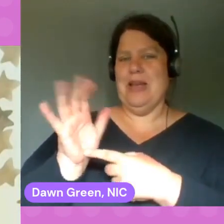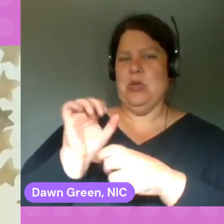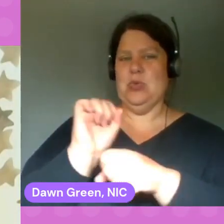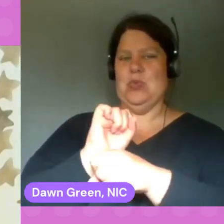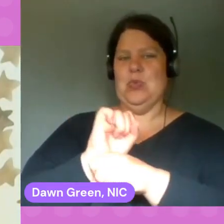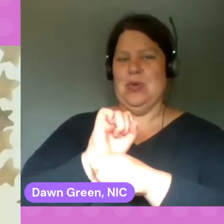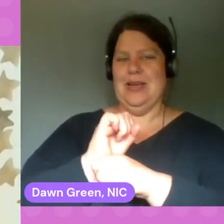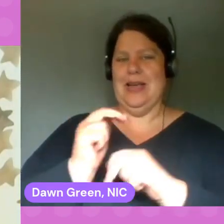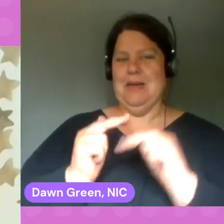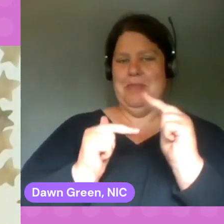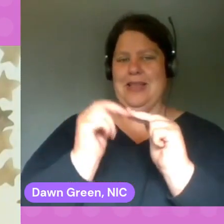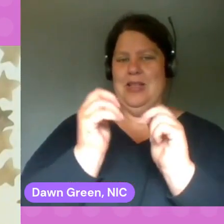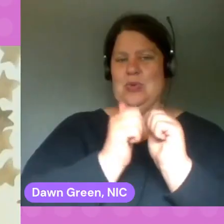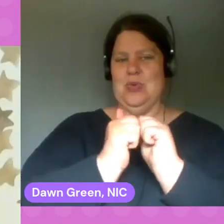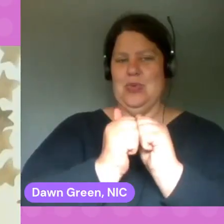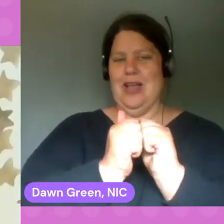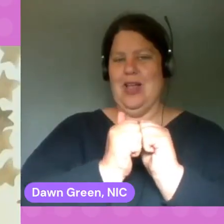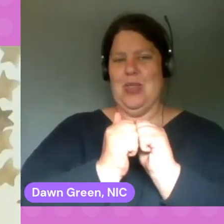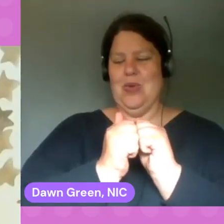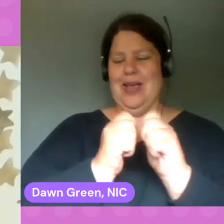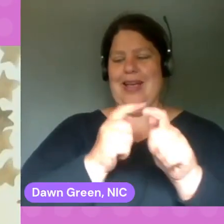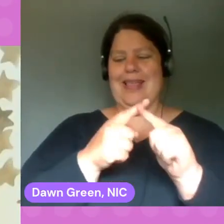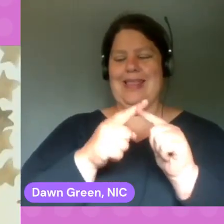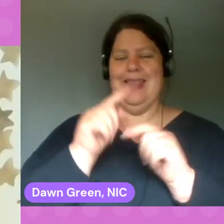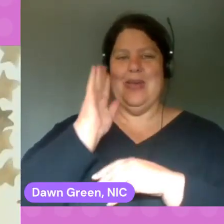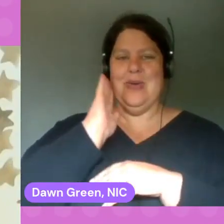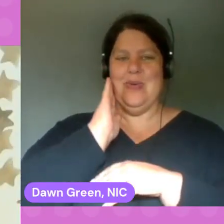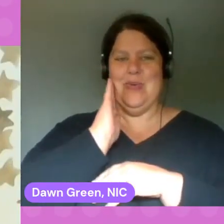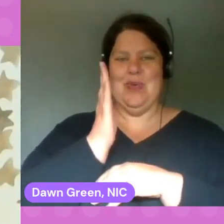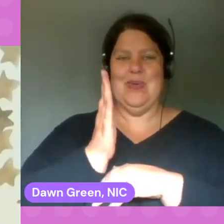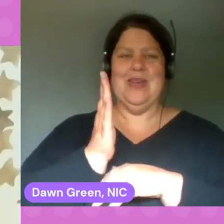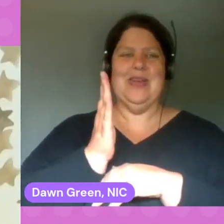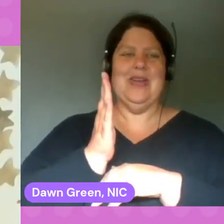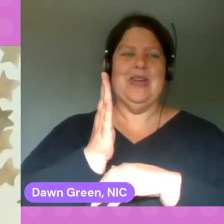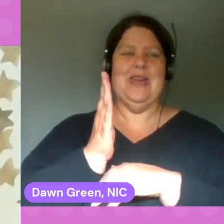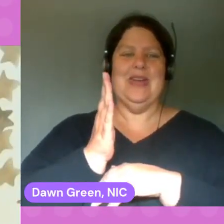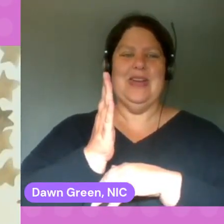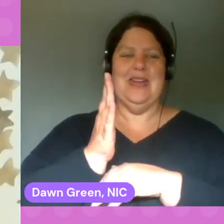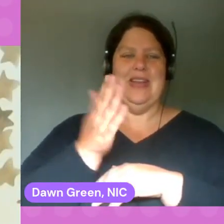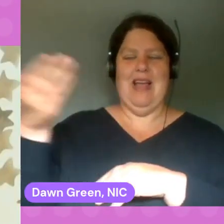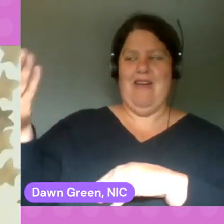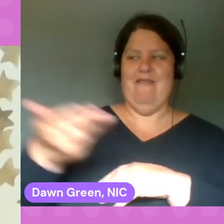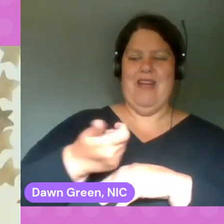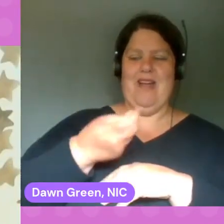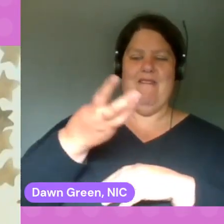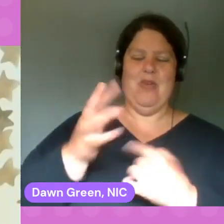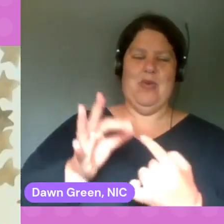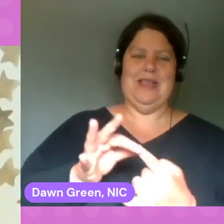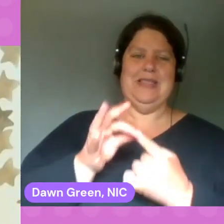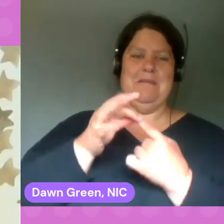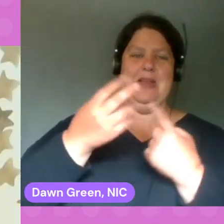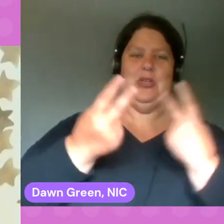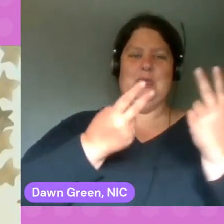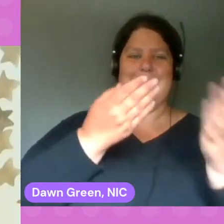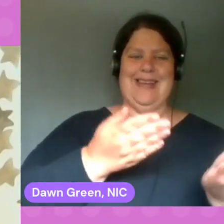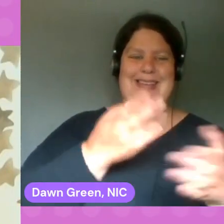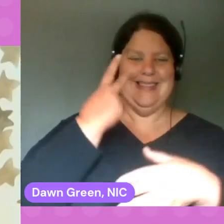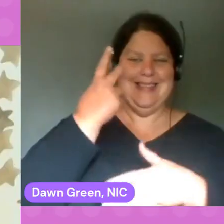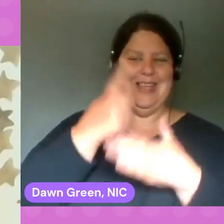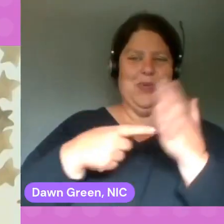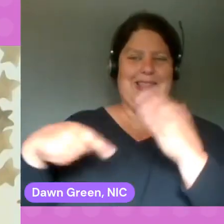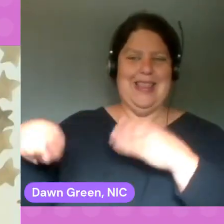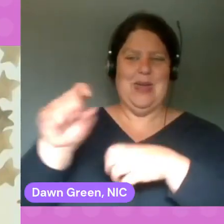and build together. Then we'll bring up a few special guests to share what they've all been working on. And